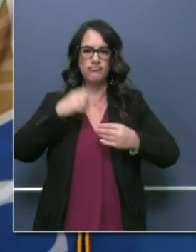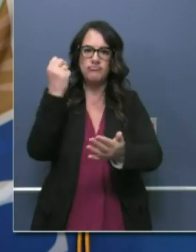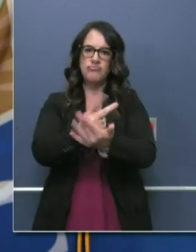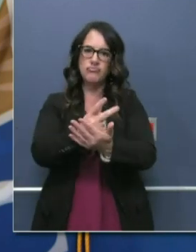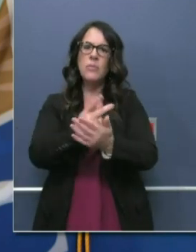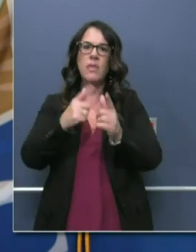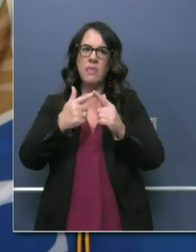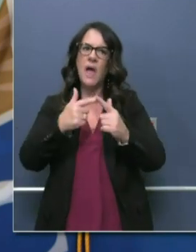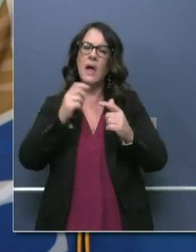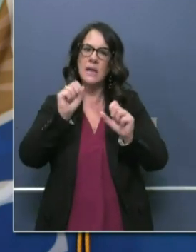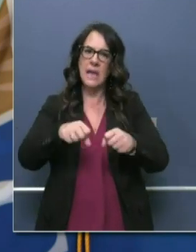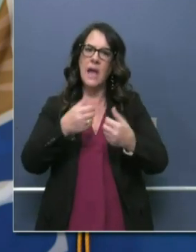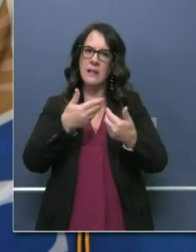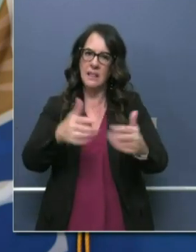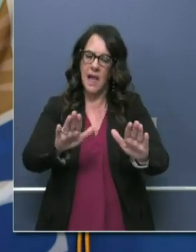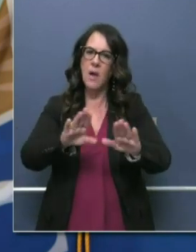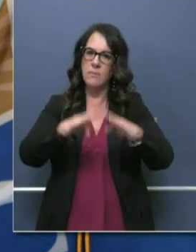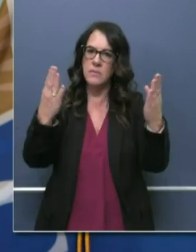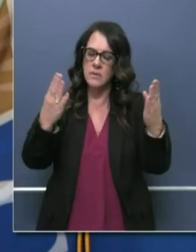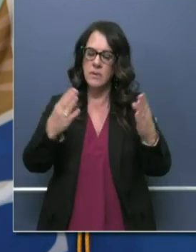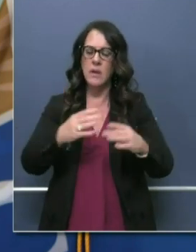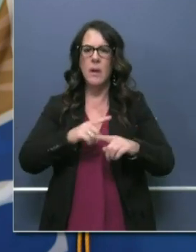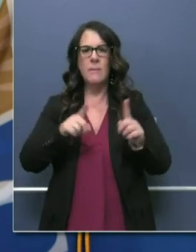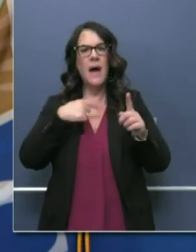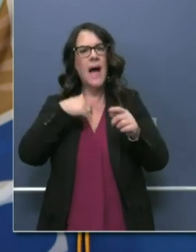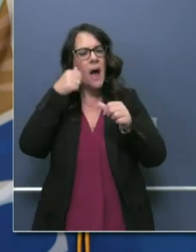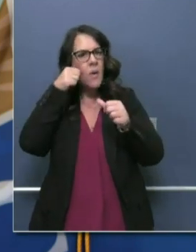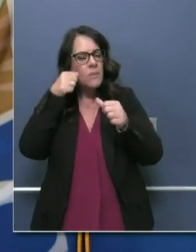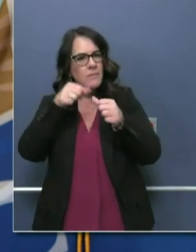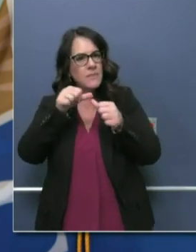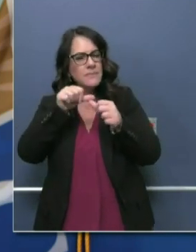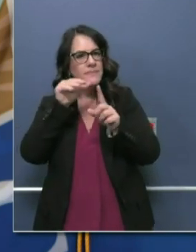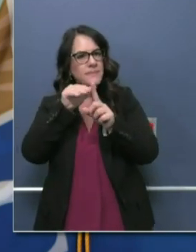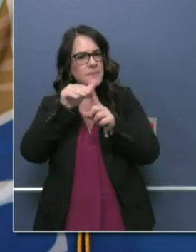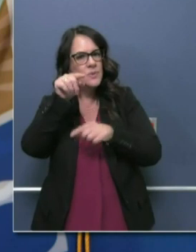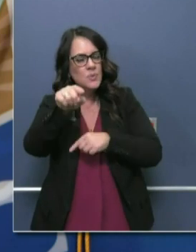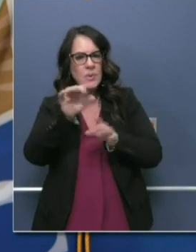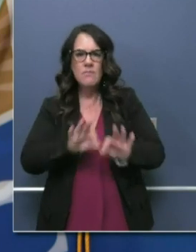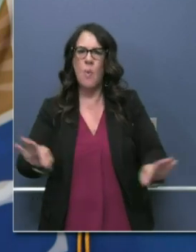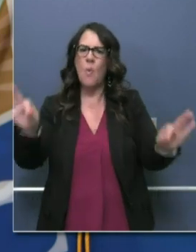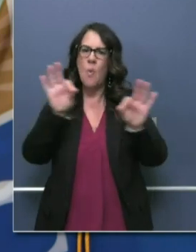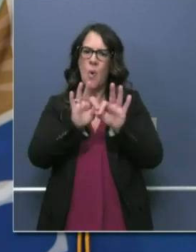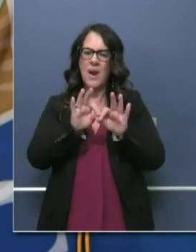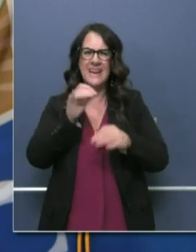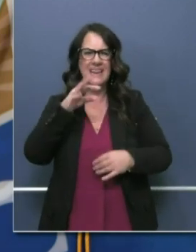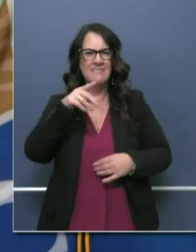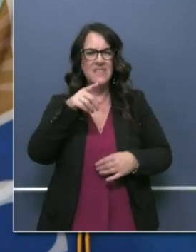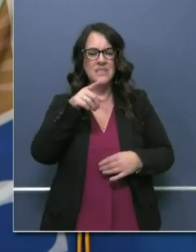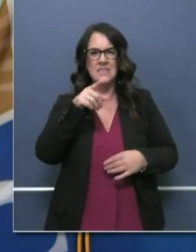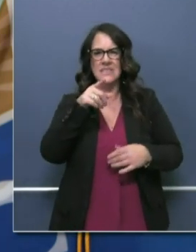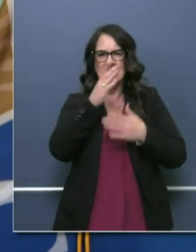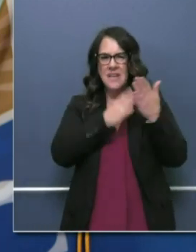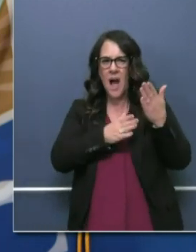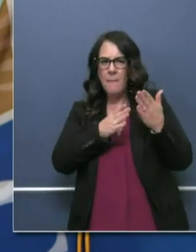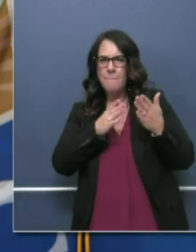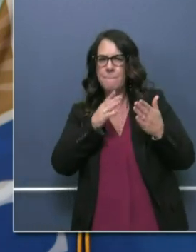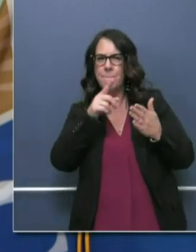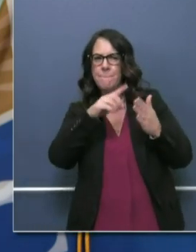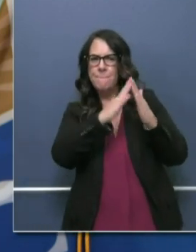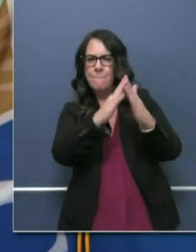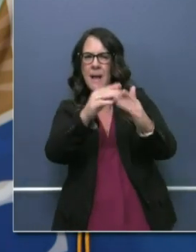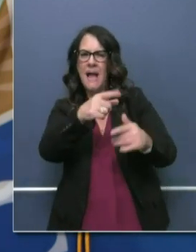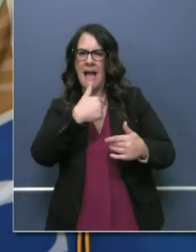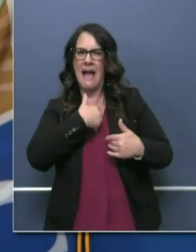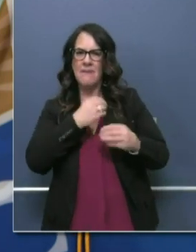the statewide stay-at-home order. And I'll remind you just again, because it's important, those that have more stricter guidelines, we are